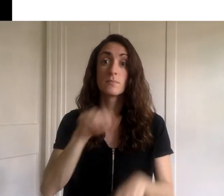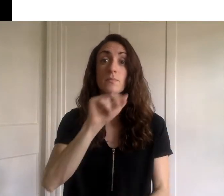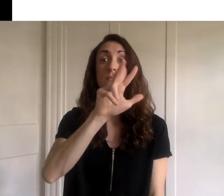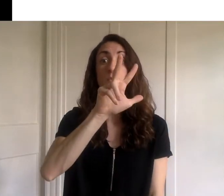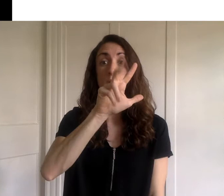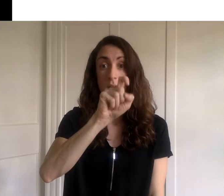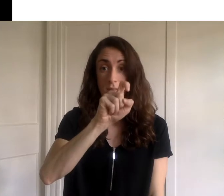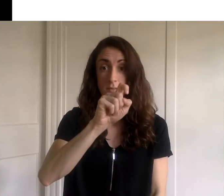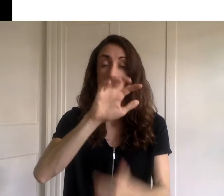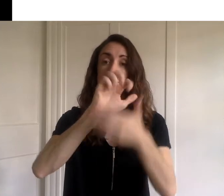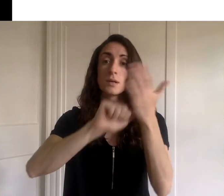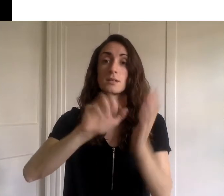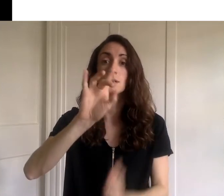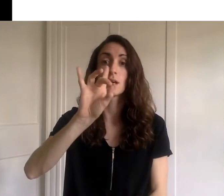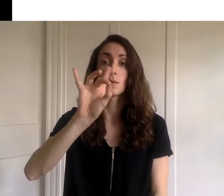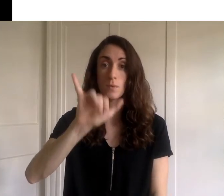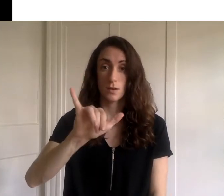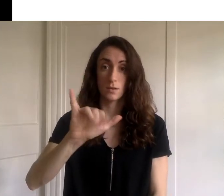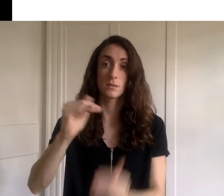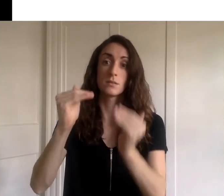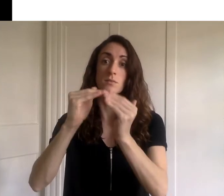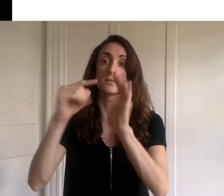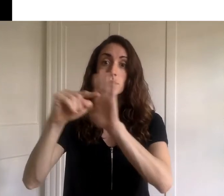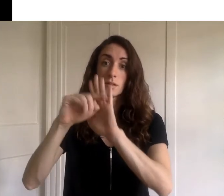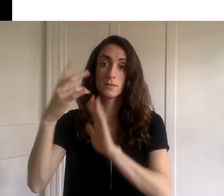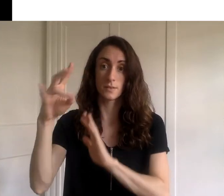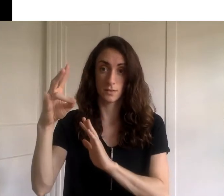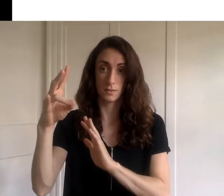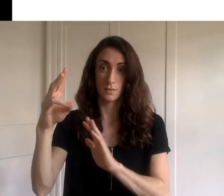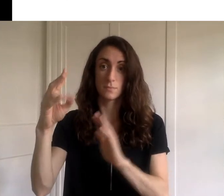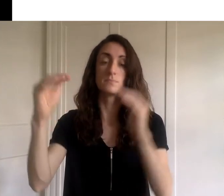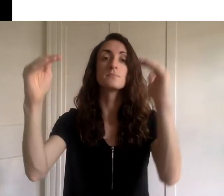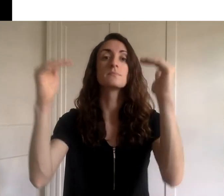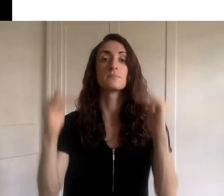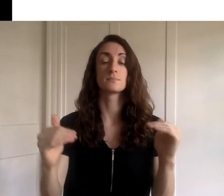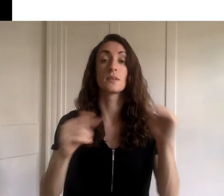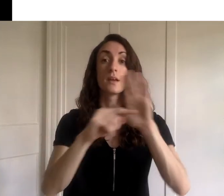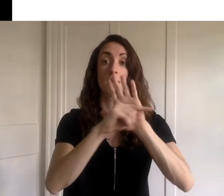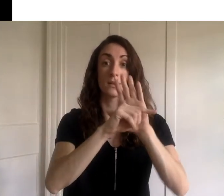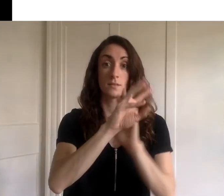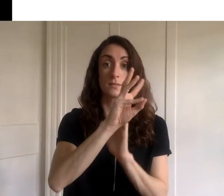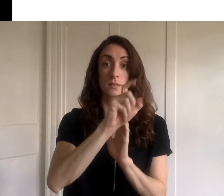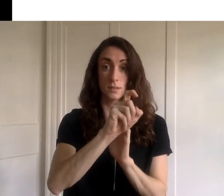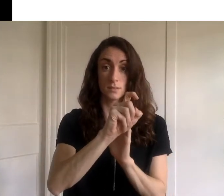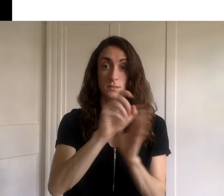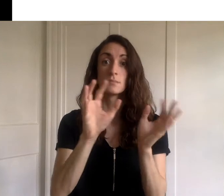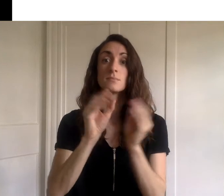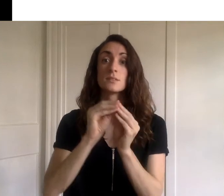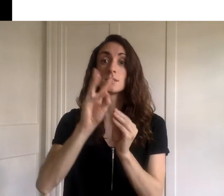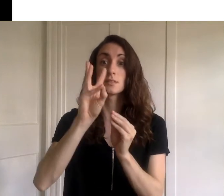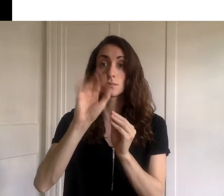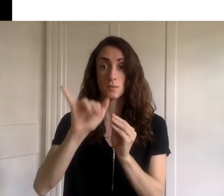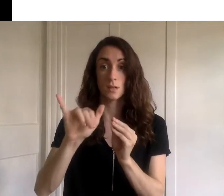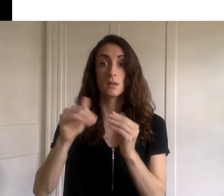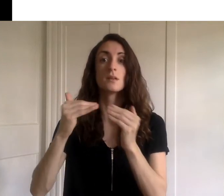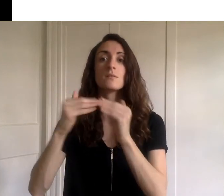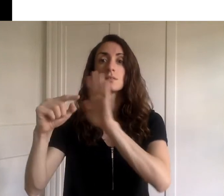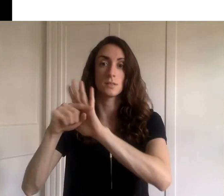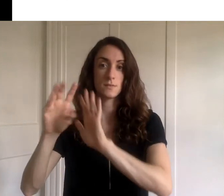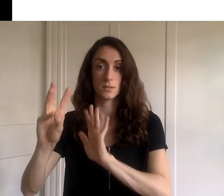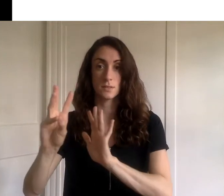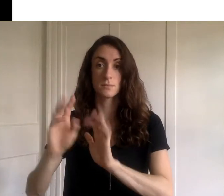this system, 3x minus 8y equals negative 17, and negative 6x plus 6y equals negative 6.